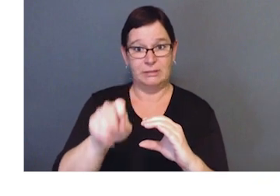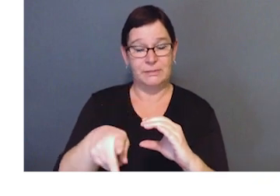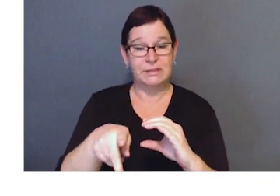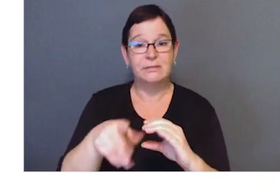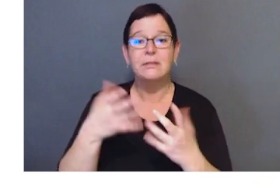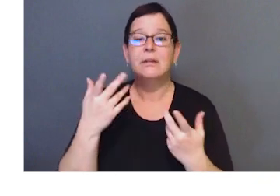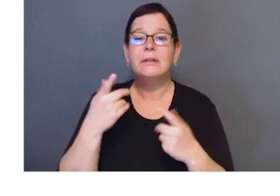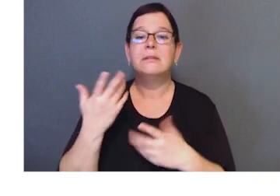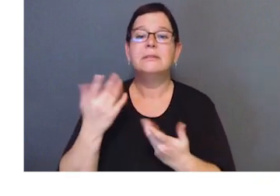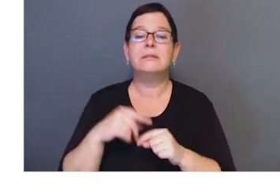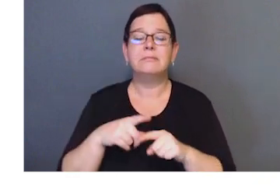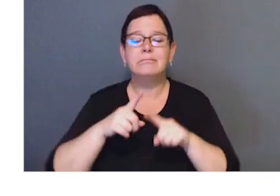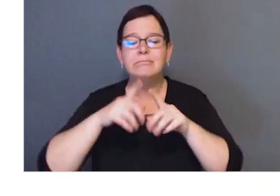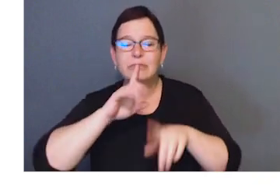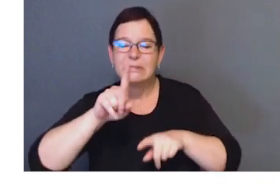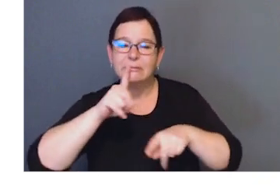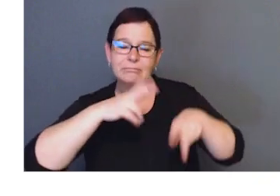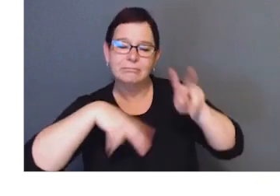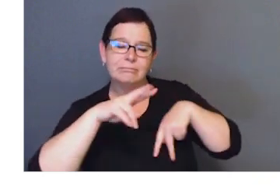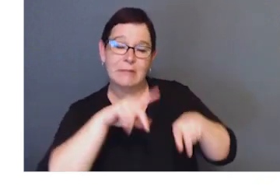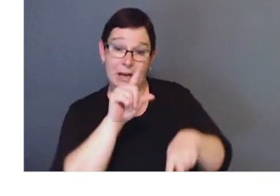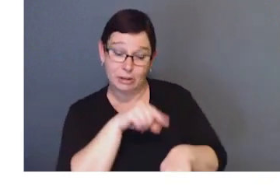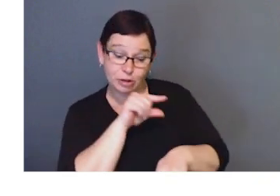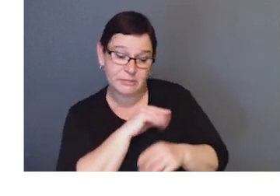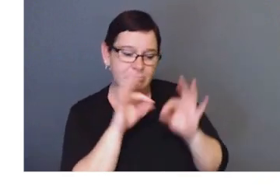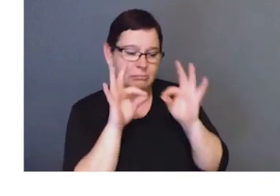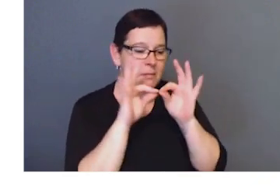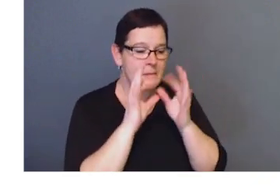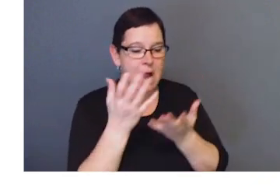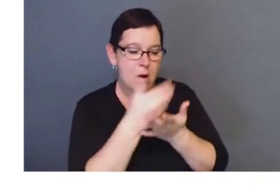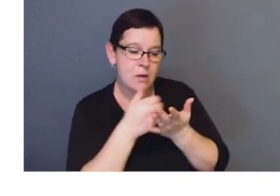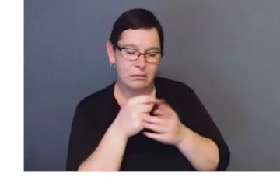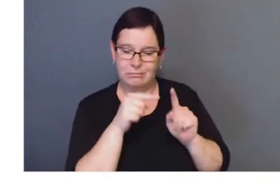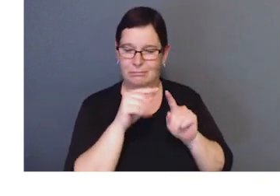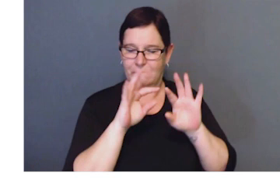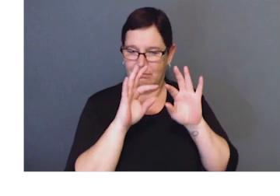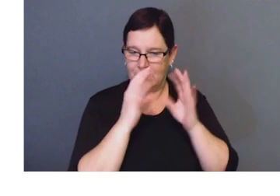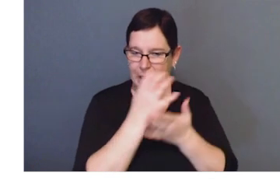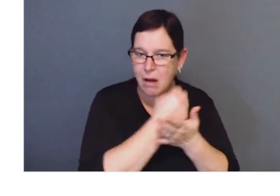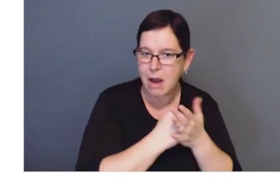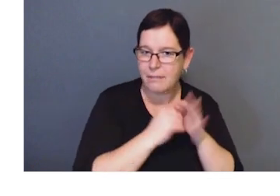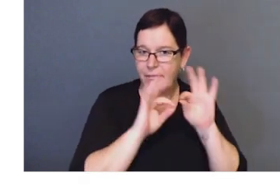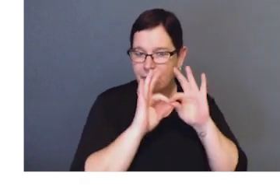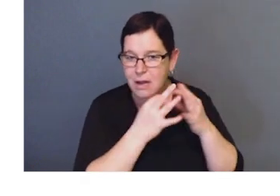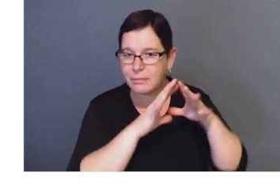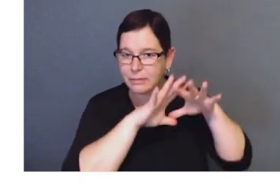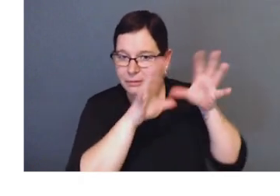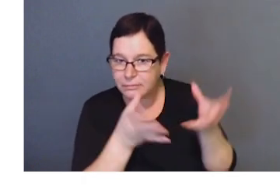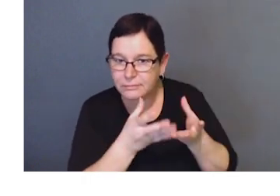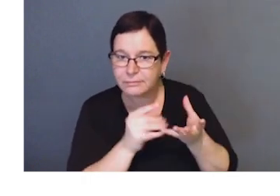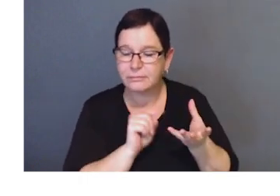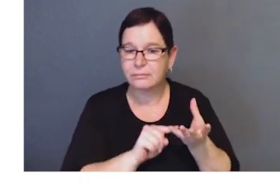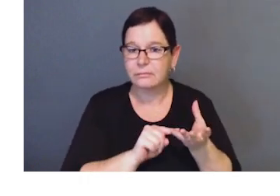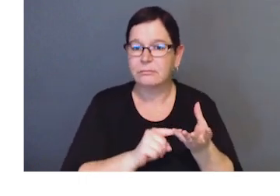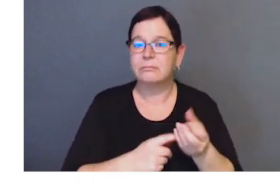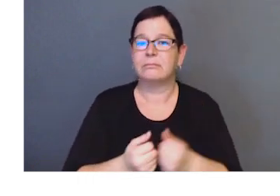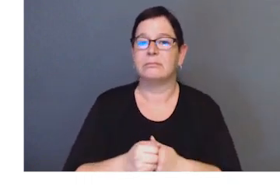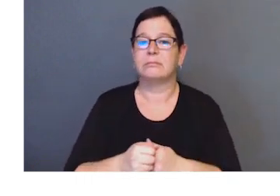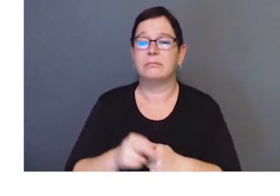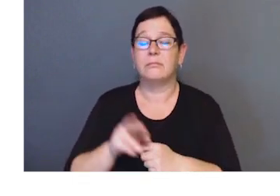contributed. An RDSP can get a maximum of $3,500 in matching grants in 1